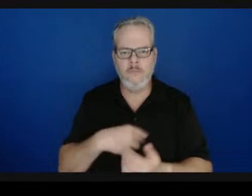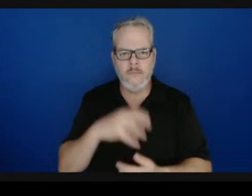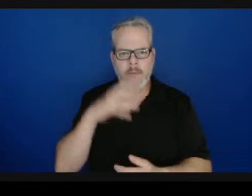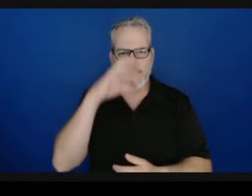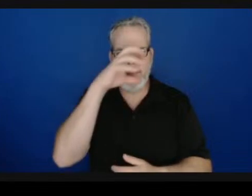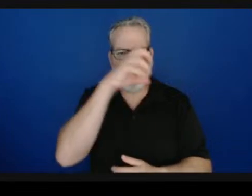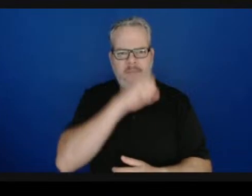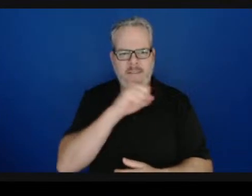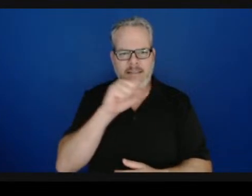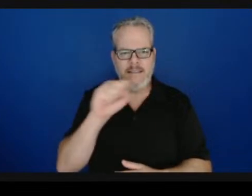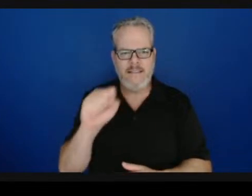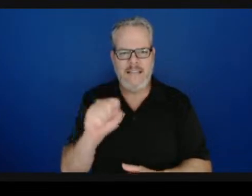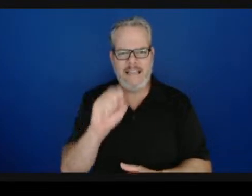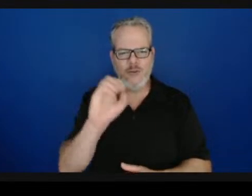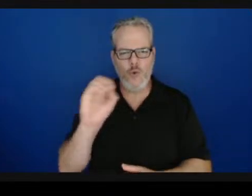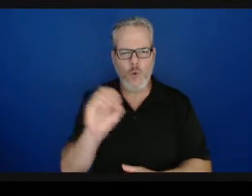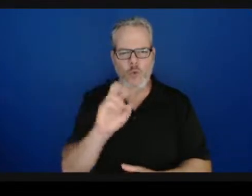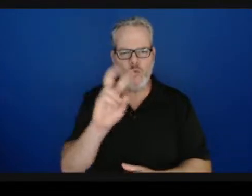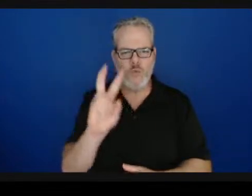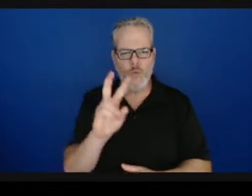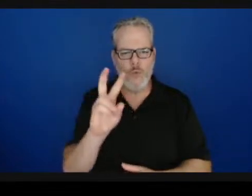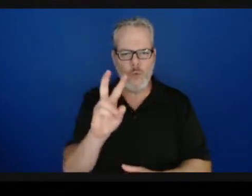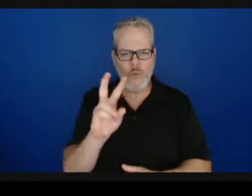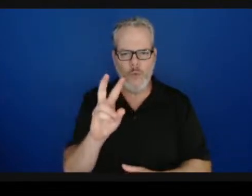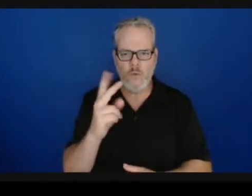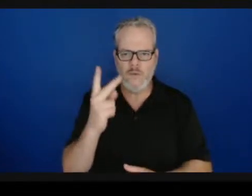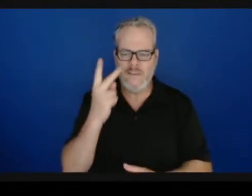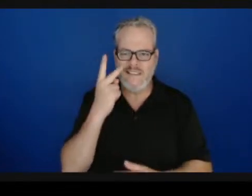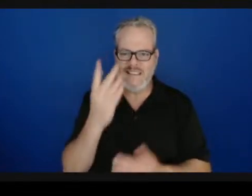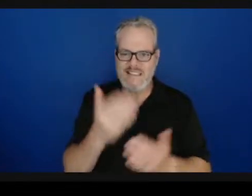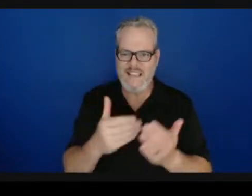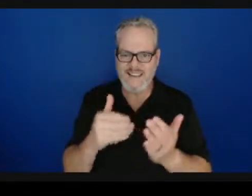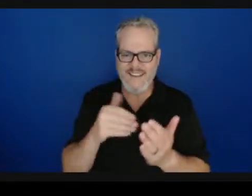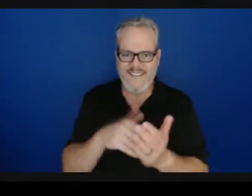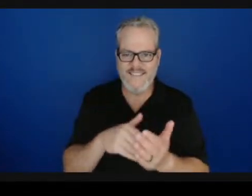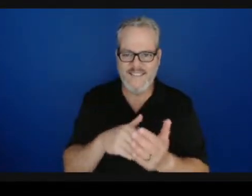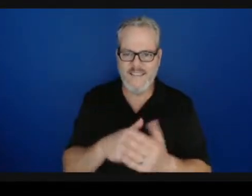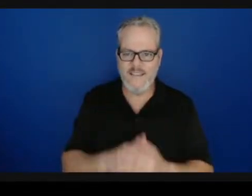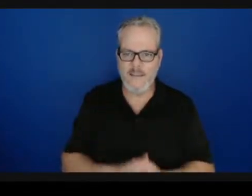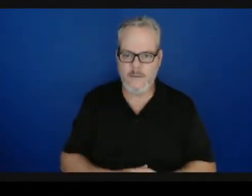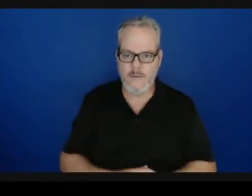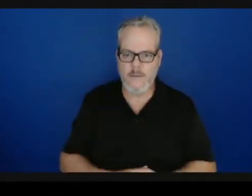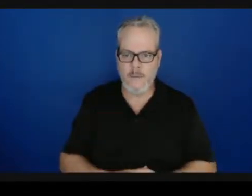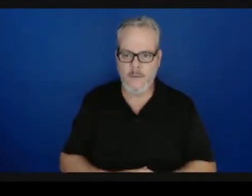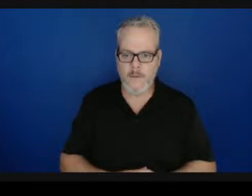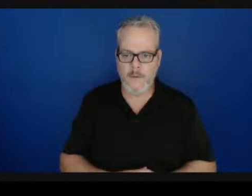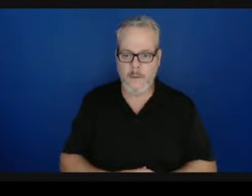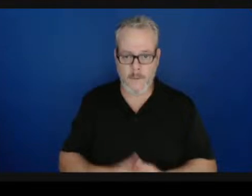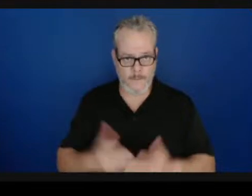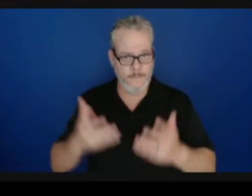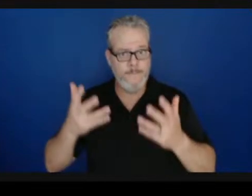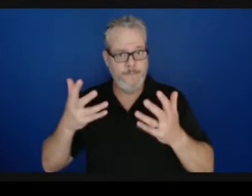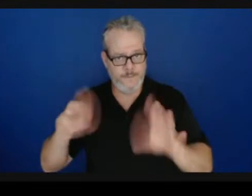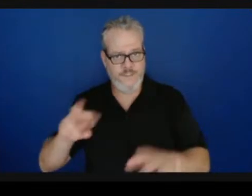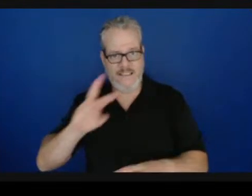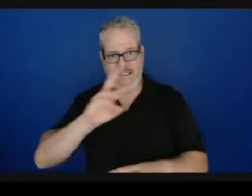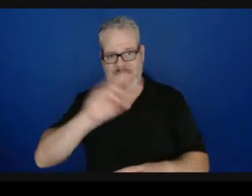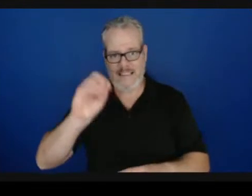SO2 rate up here on today's update. So let me scroll back up and catch that. I noted the 60 tons per day at the